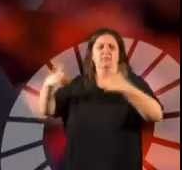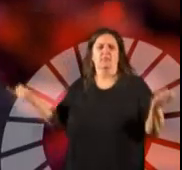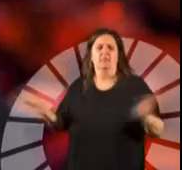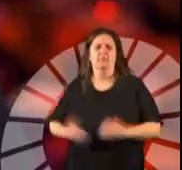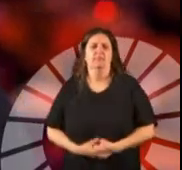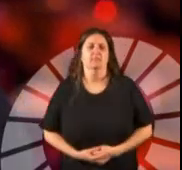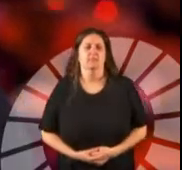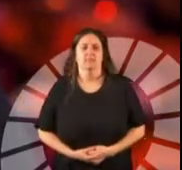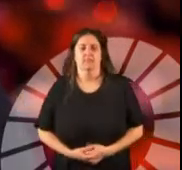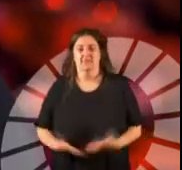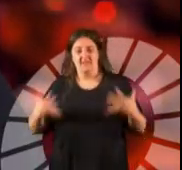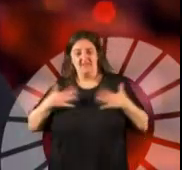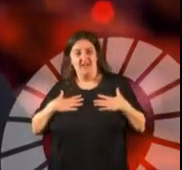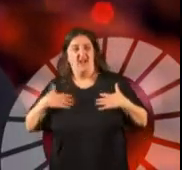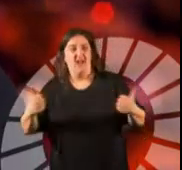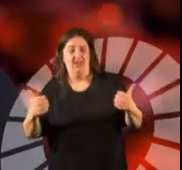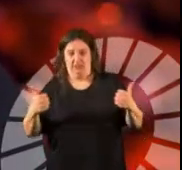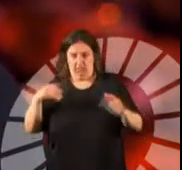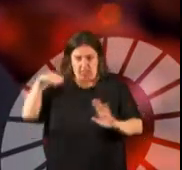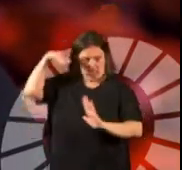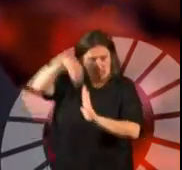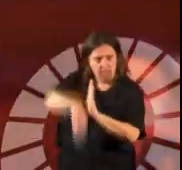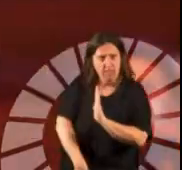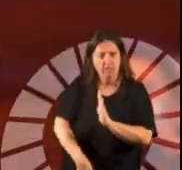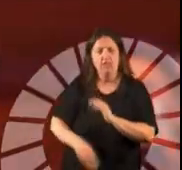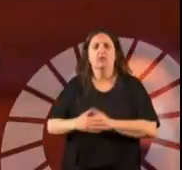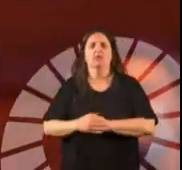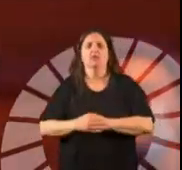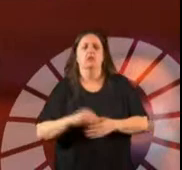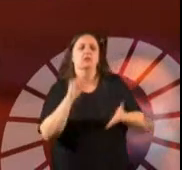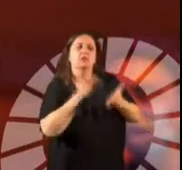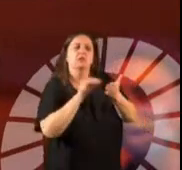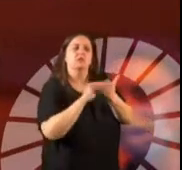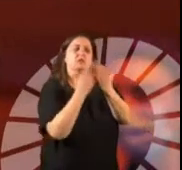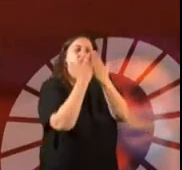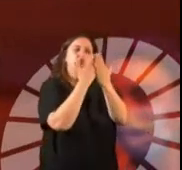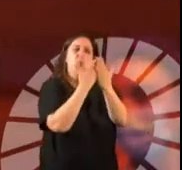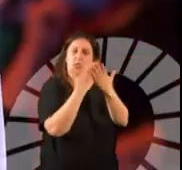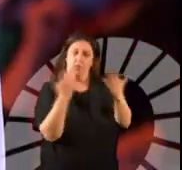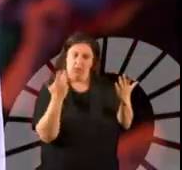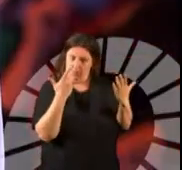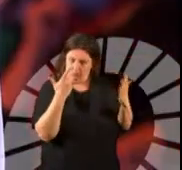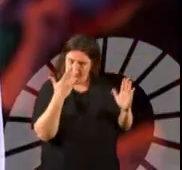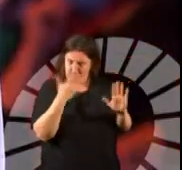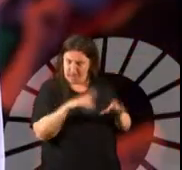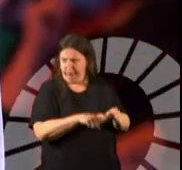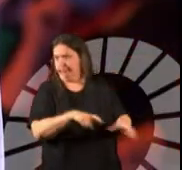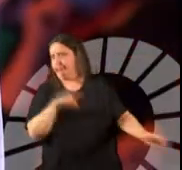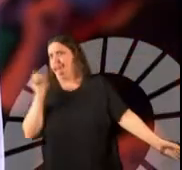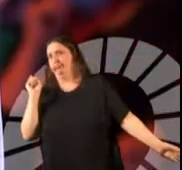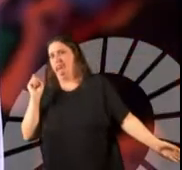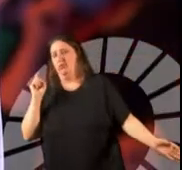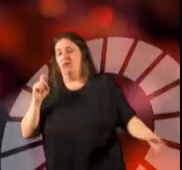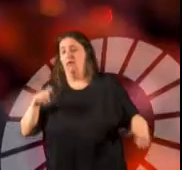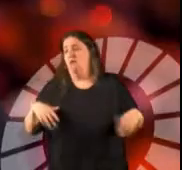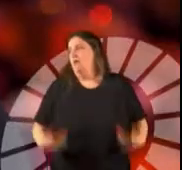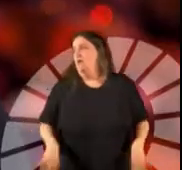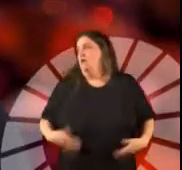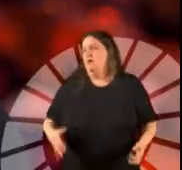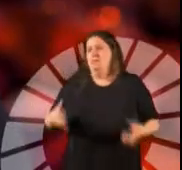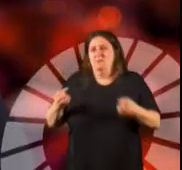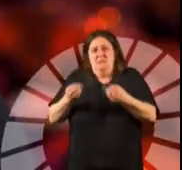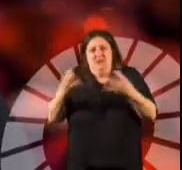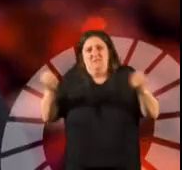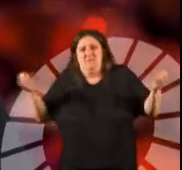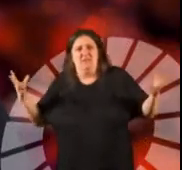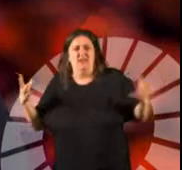psychological problems, a dropout of scolarity. And so you can imagine the whole list of abominations that is happening in my country, and it is